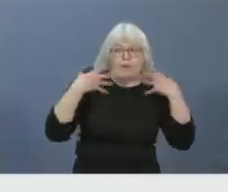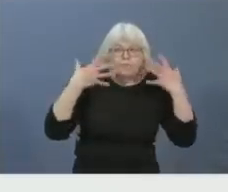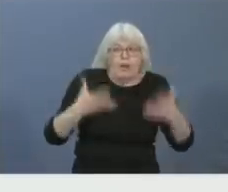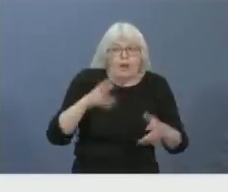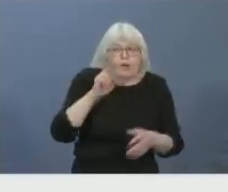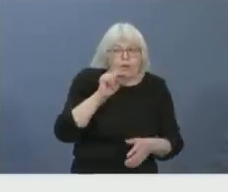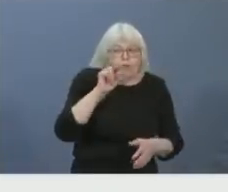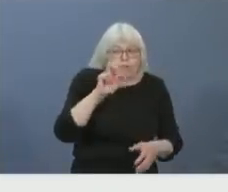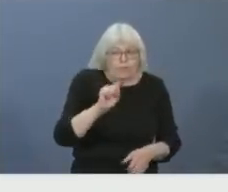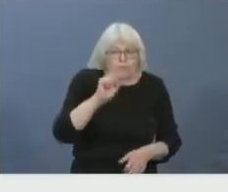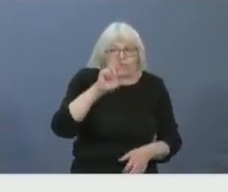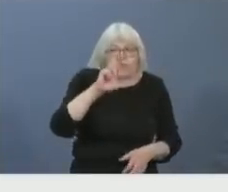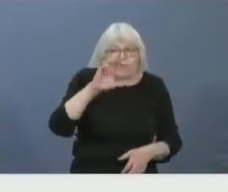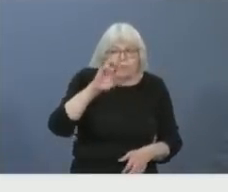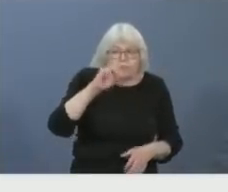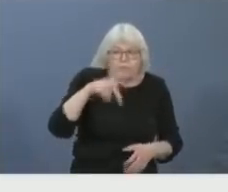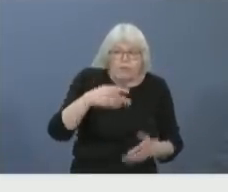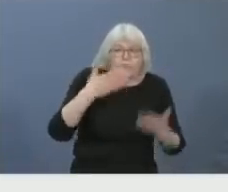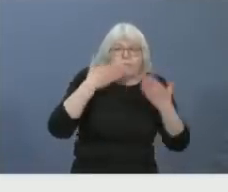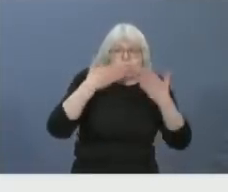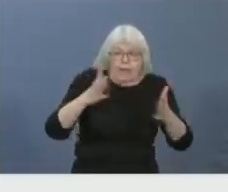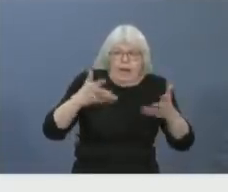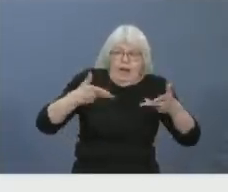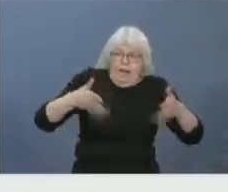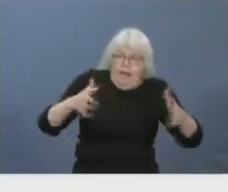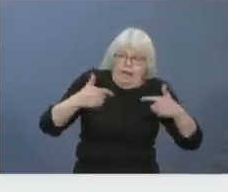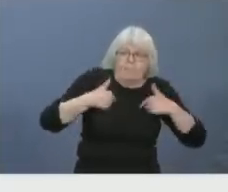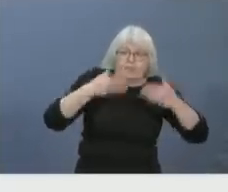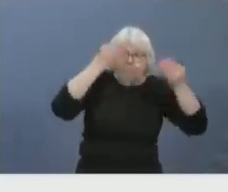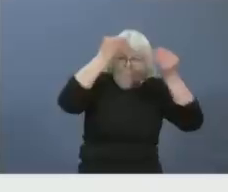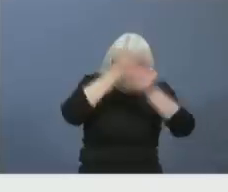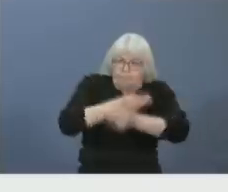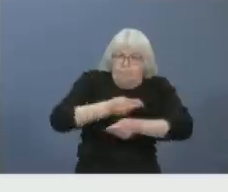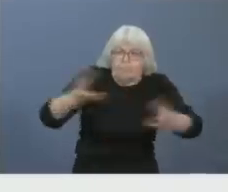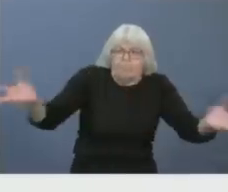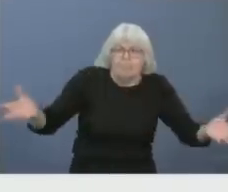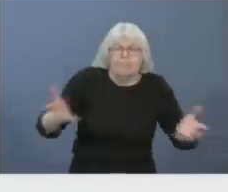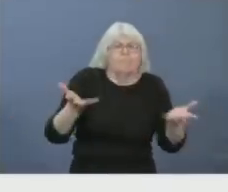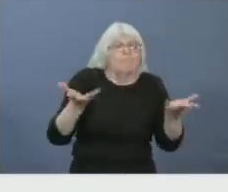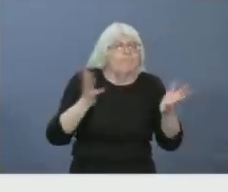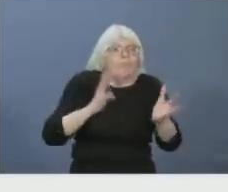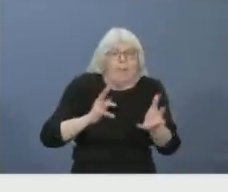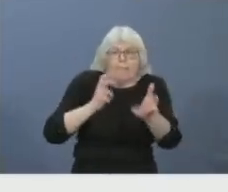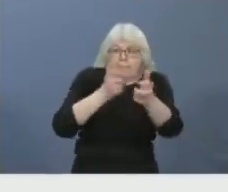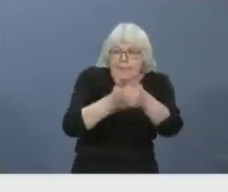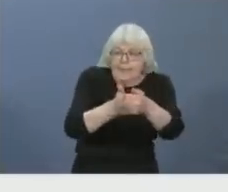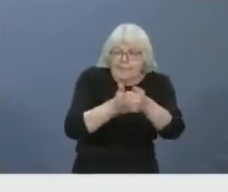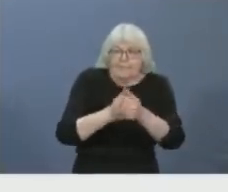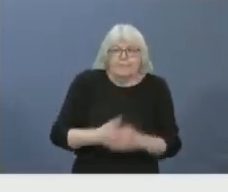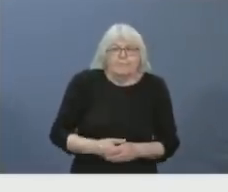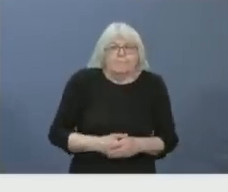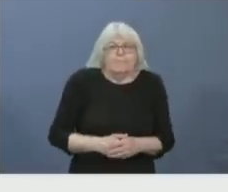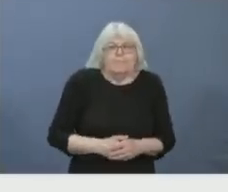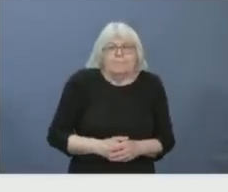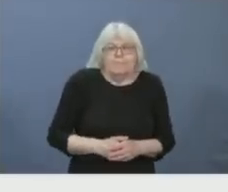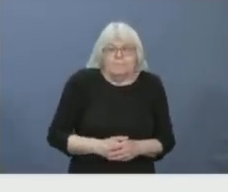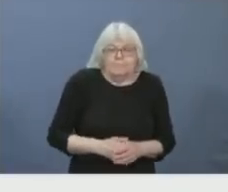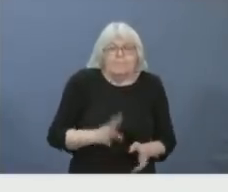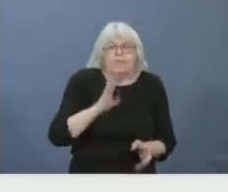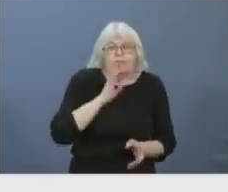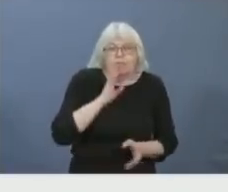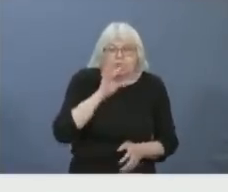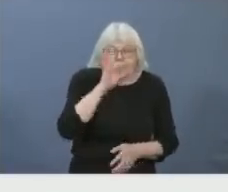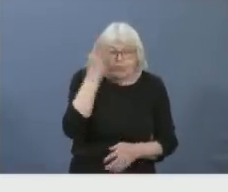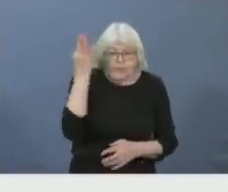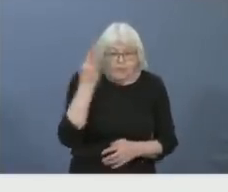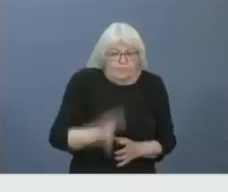you for allowing me a few minutes to provide an update on our response to the wildfires. Je suis la surintendante principale Sue Black,